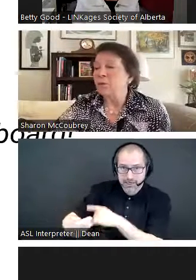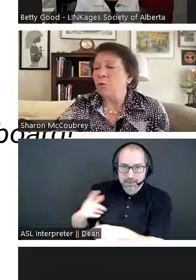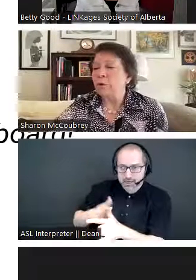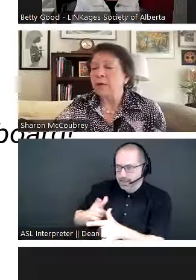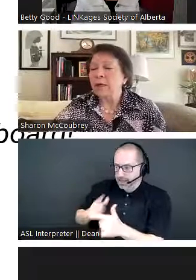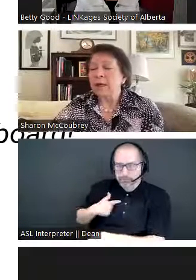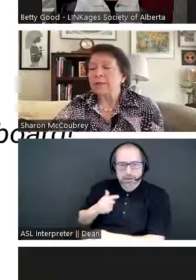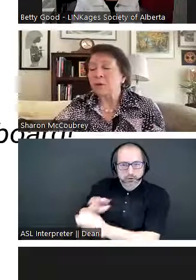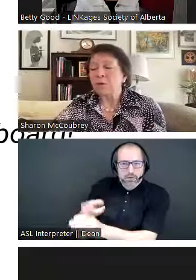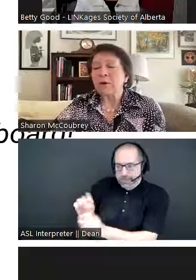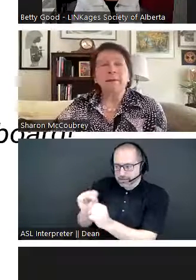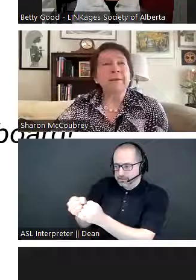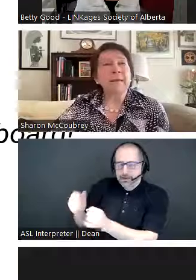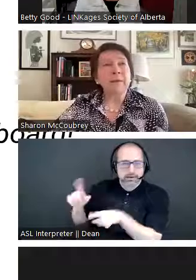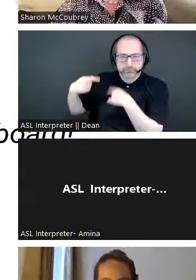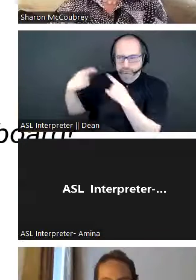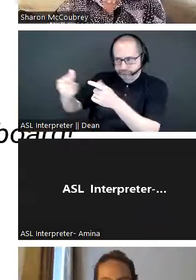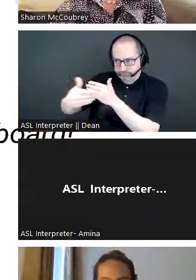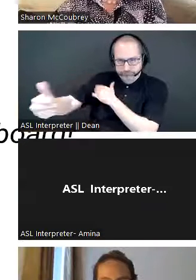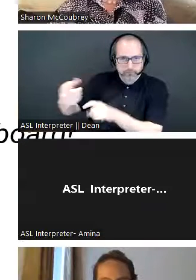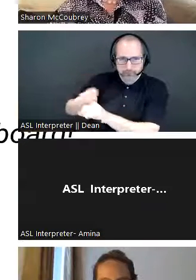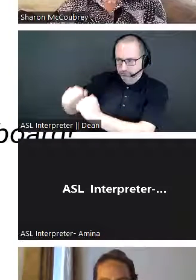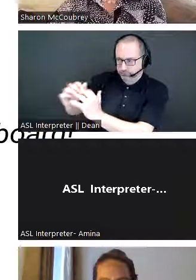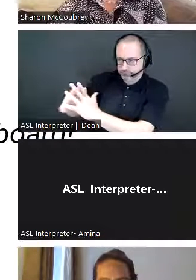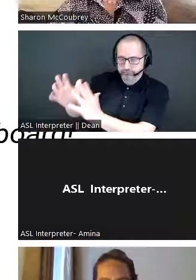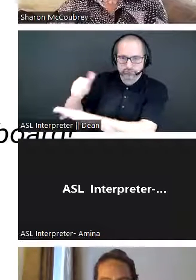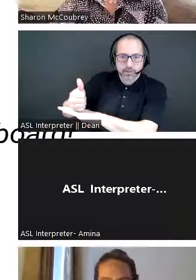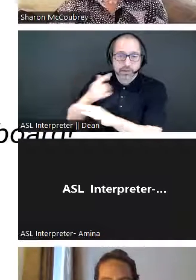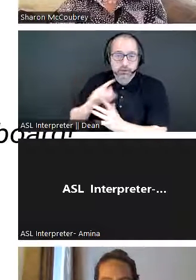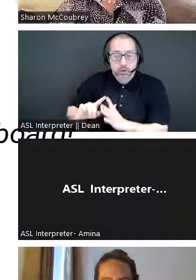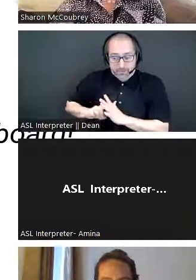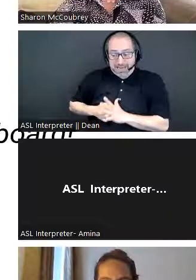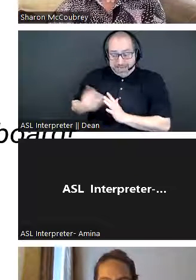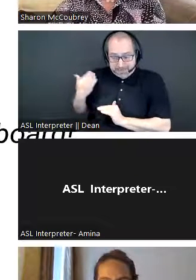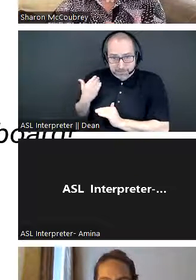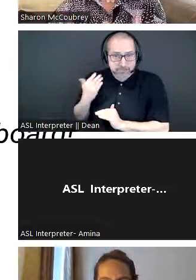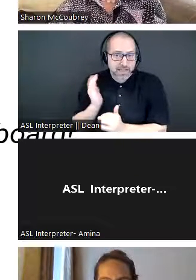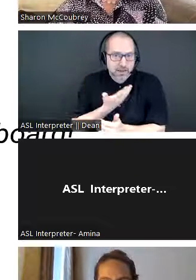was formed. So in the beginning, with the efforts to have